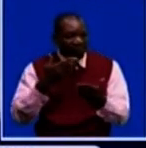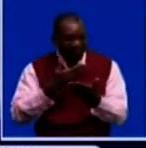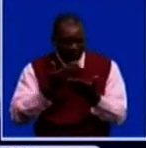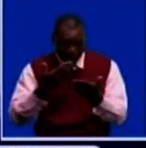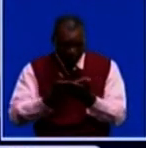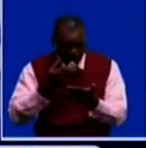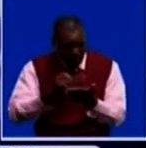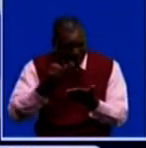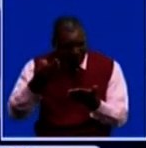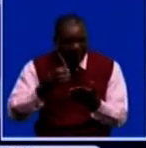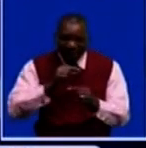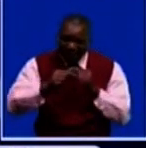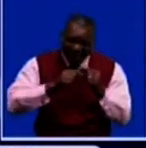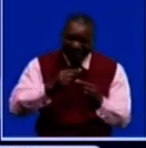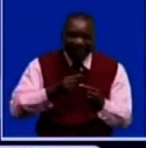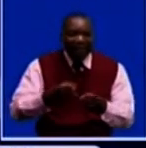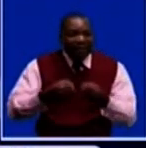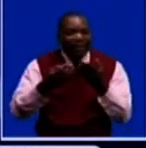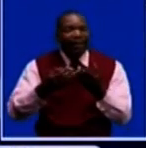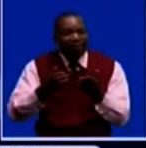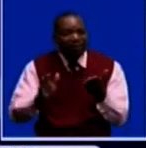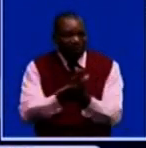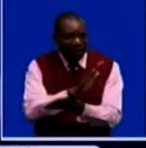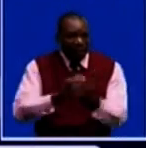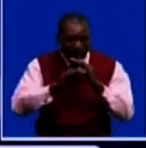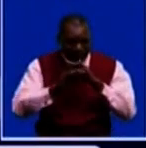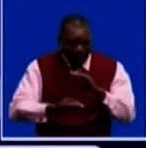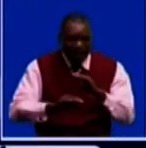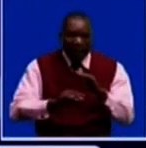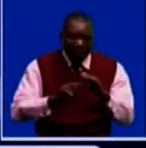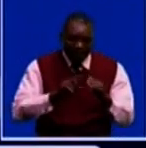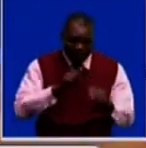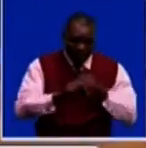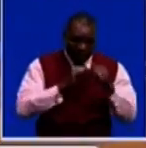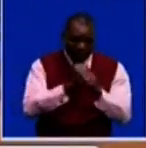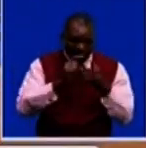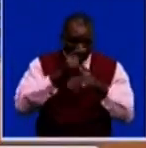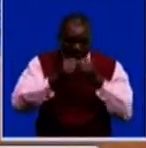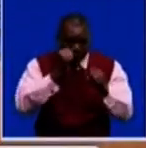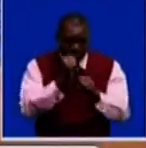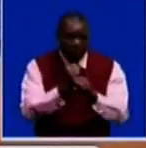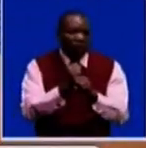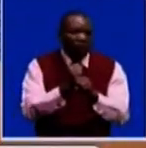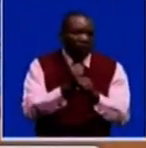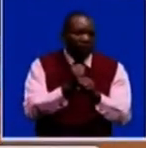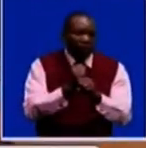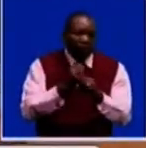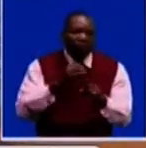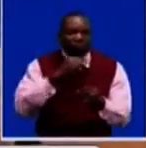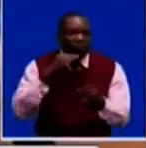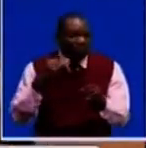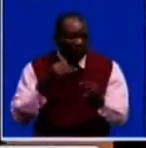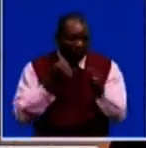the 2018-2019 Farmer Input Support Program, FISIP. Eastern Province Permanent Secretary Chandak says the